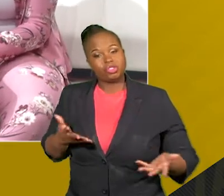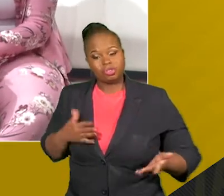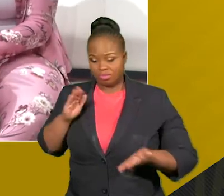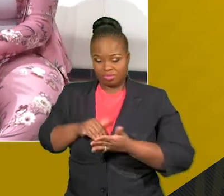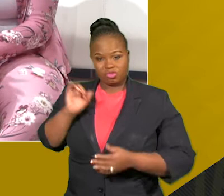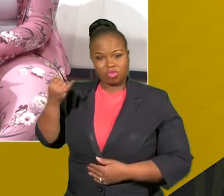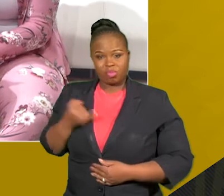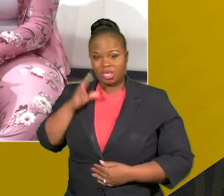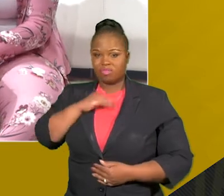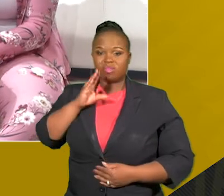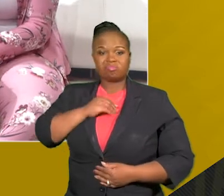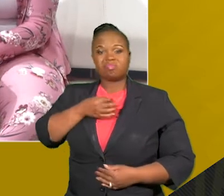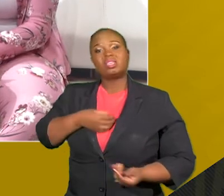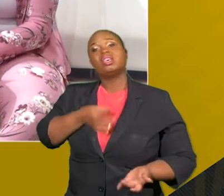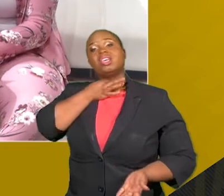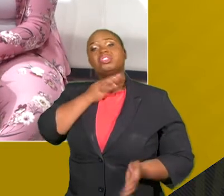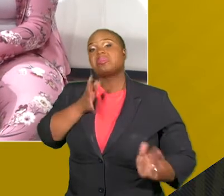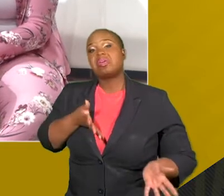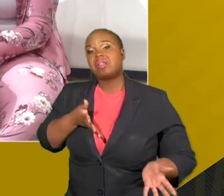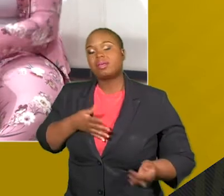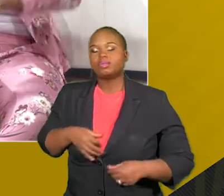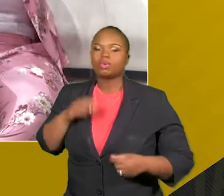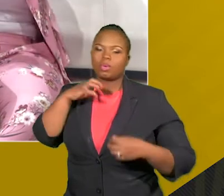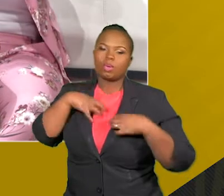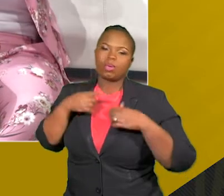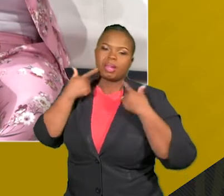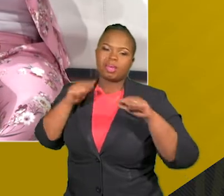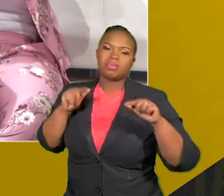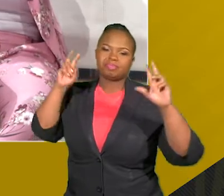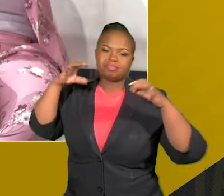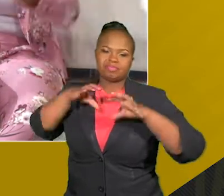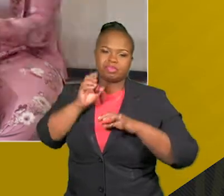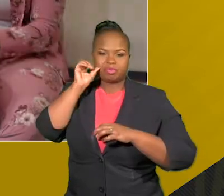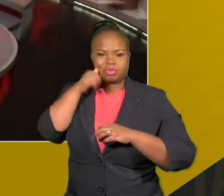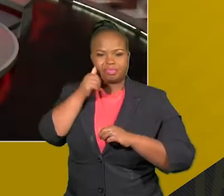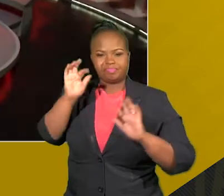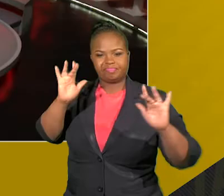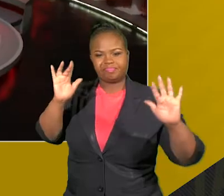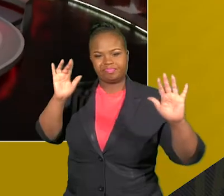mo jobeke wa tlobelwa segona? Awa re bolela leleme la bomme wa rona. Thank you very much.